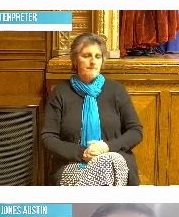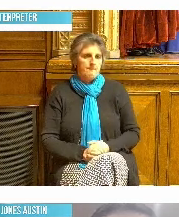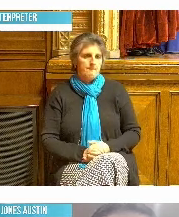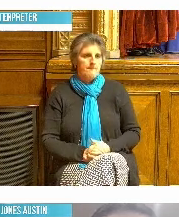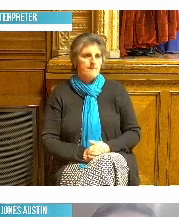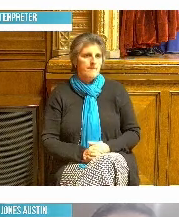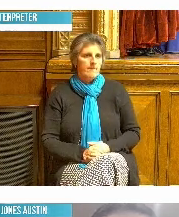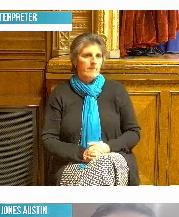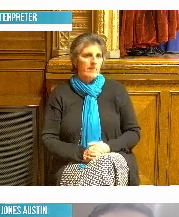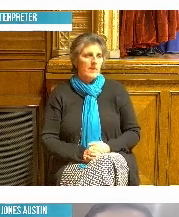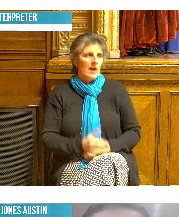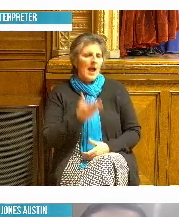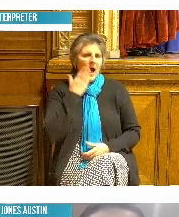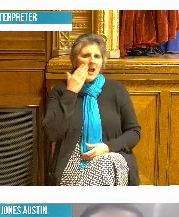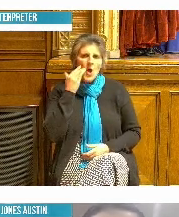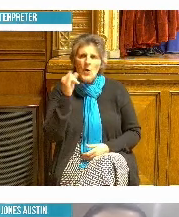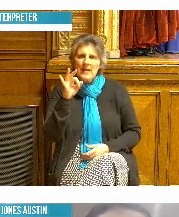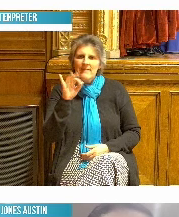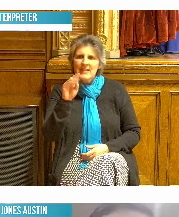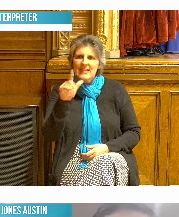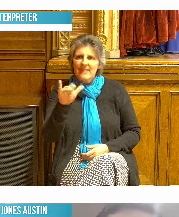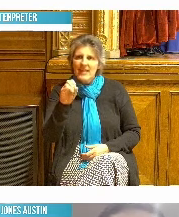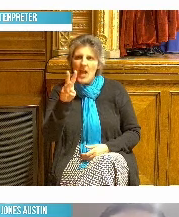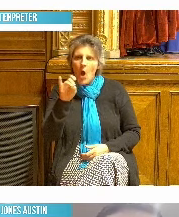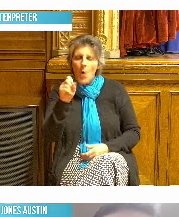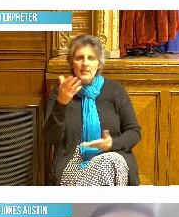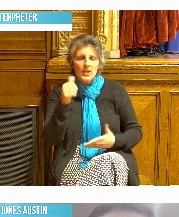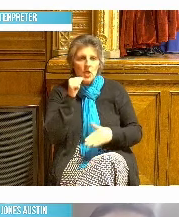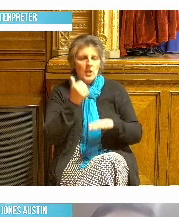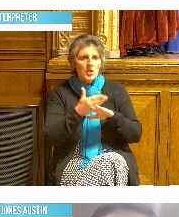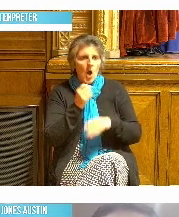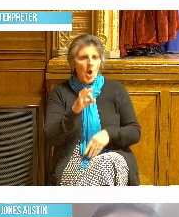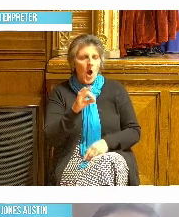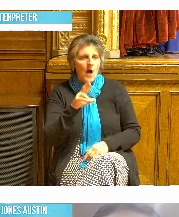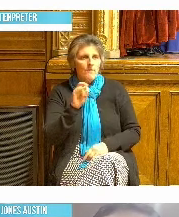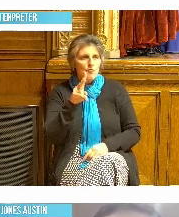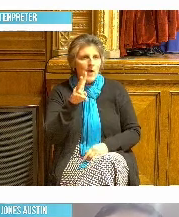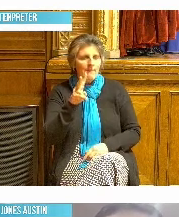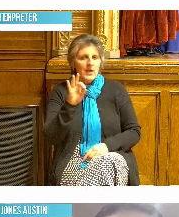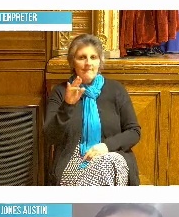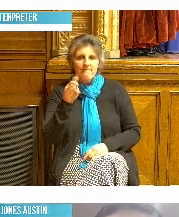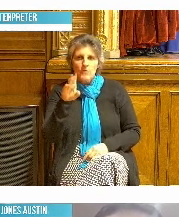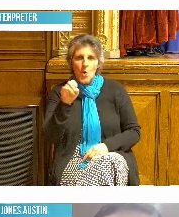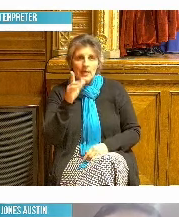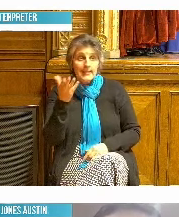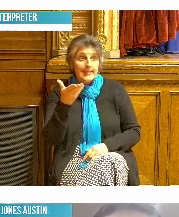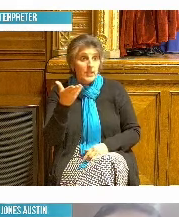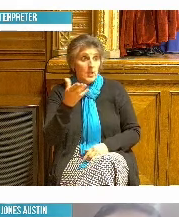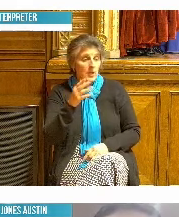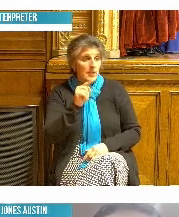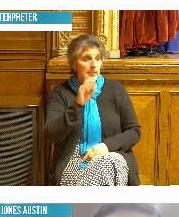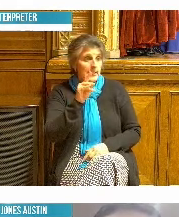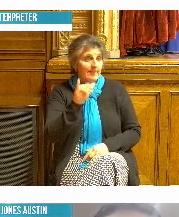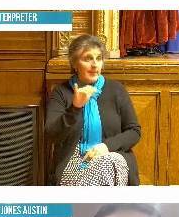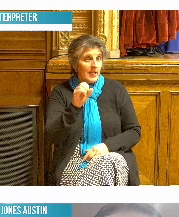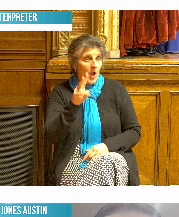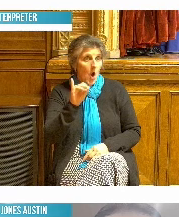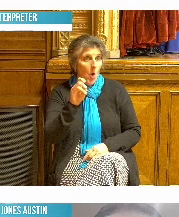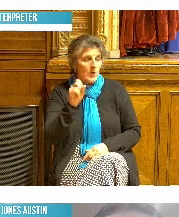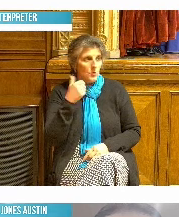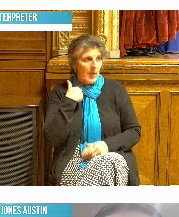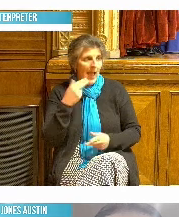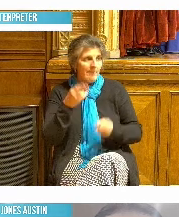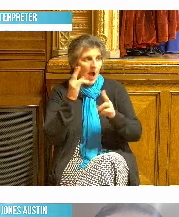And I don't know if Tiffany Owens is in the room, the daughter of Reverend Florence. Is she in the room? but we have the